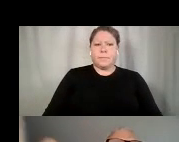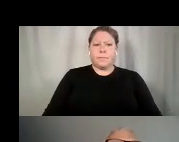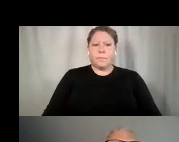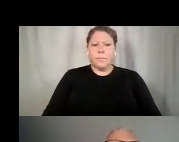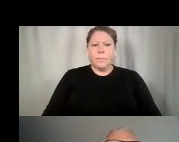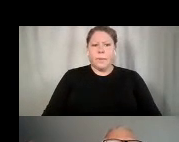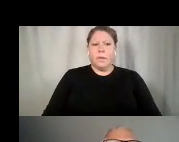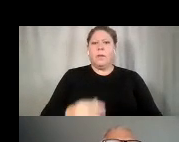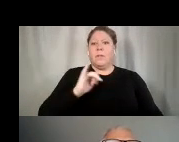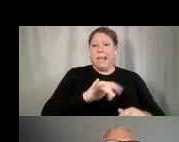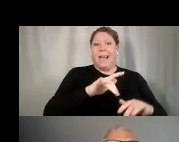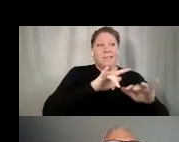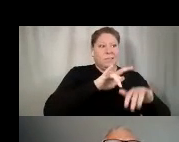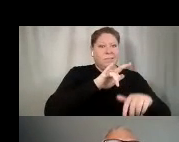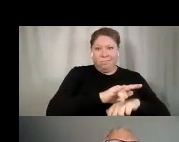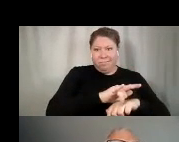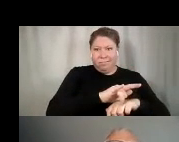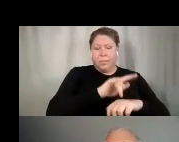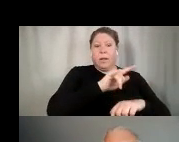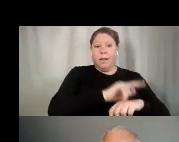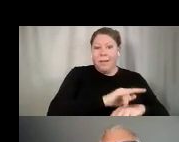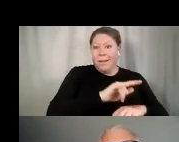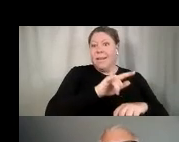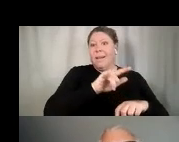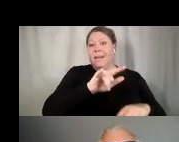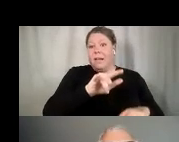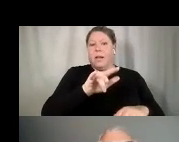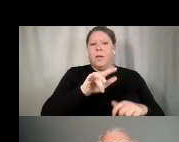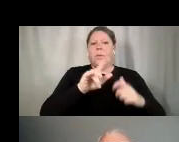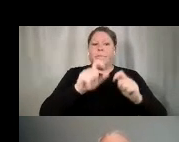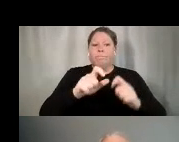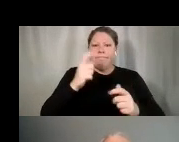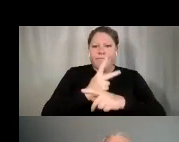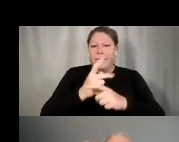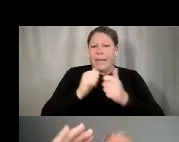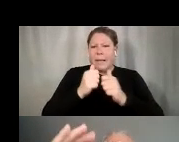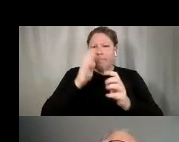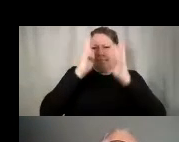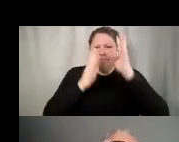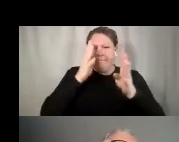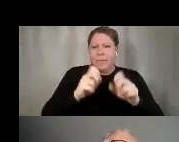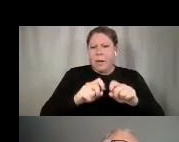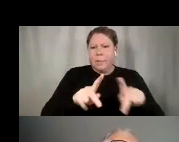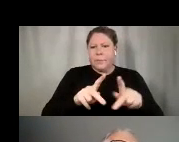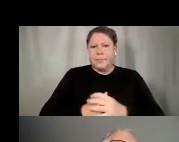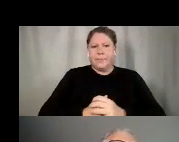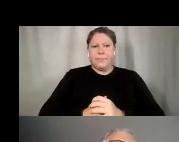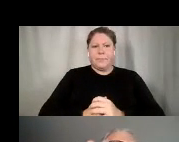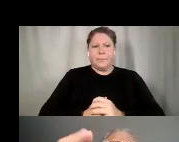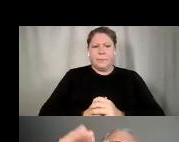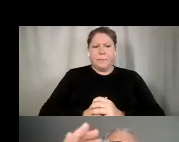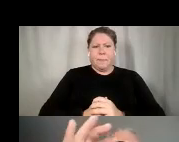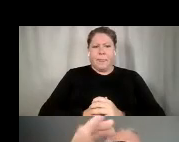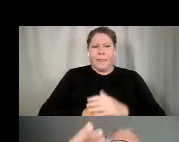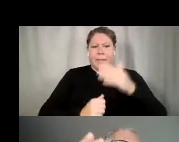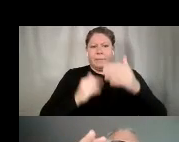taking off and we're going to look at some of the ways that we can come up with opportunities. These are the set of opportunities that